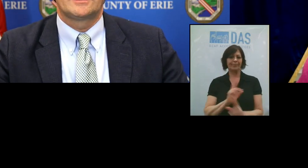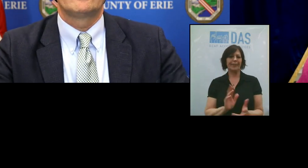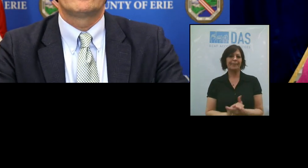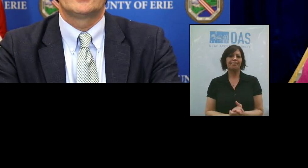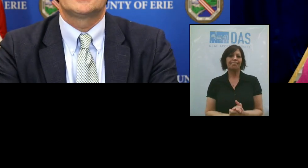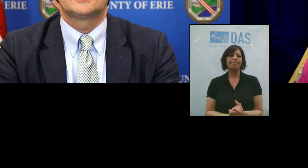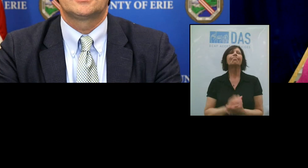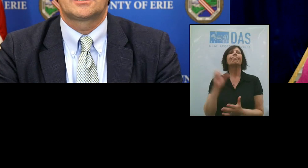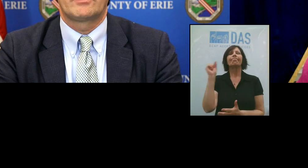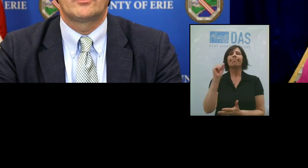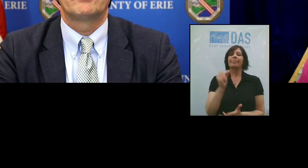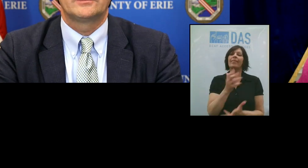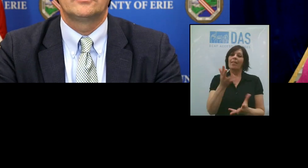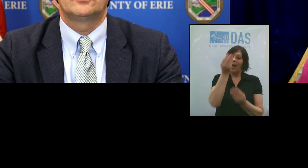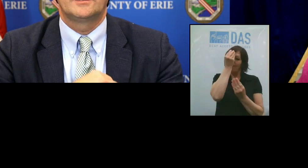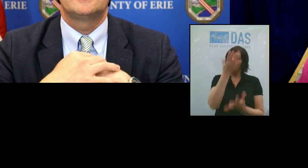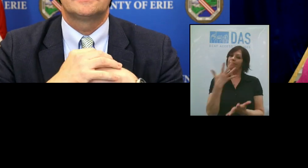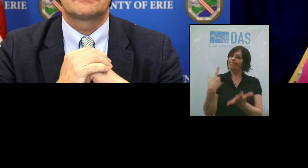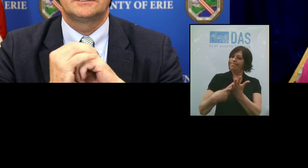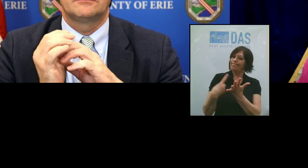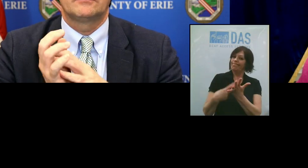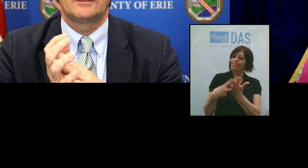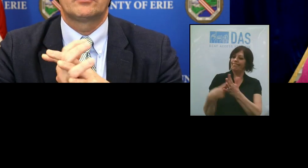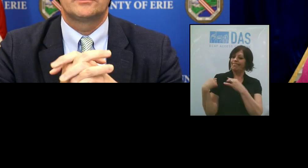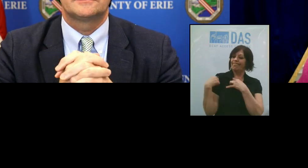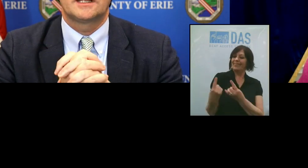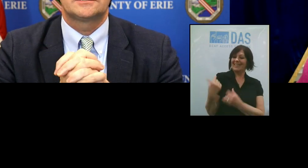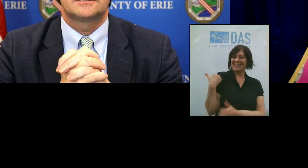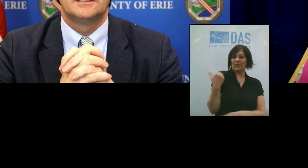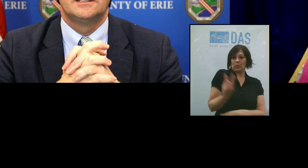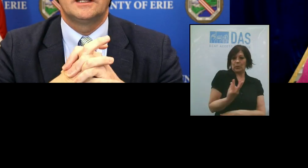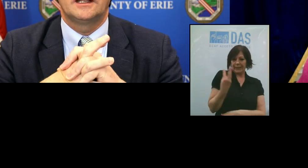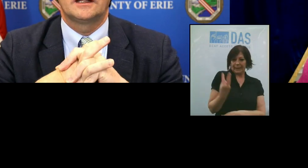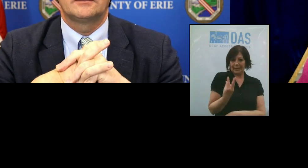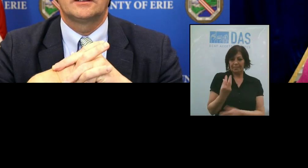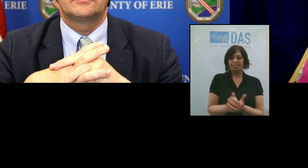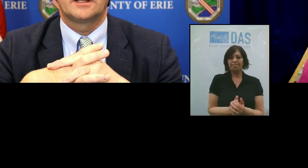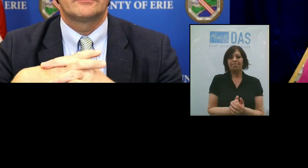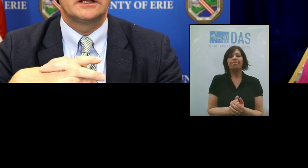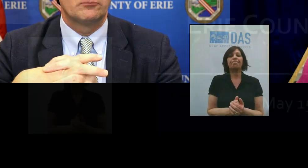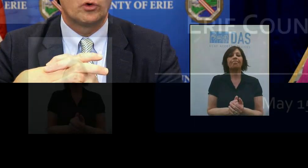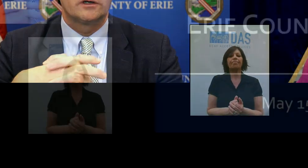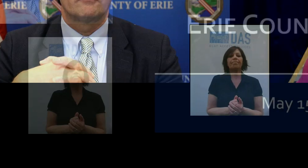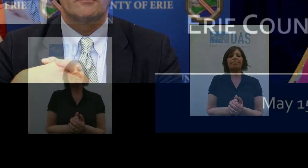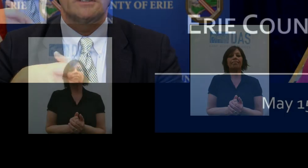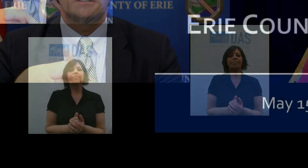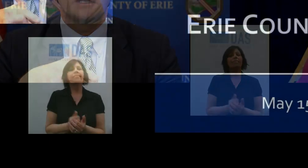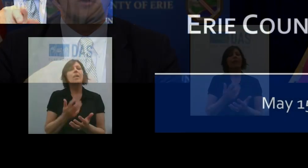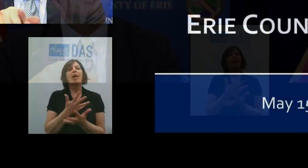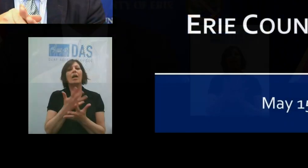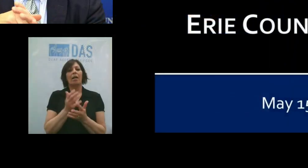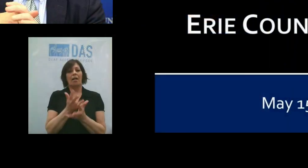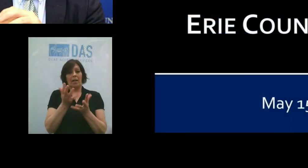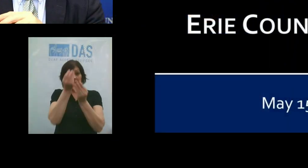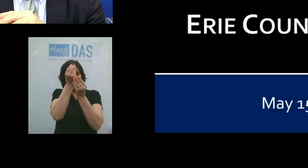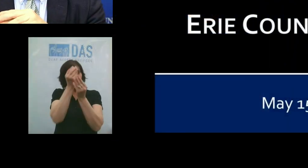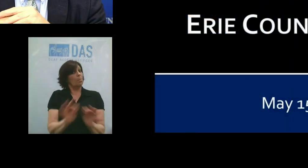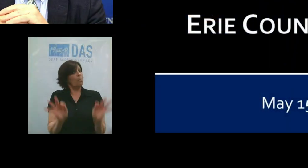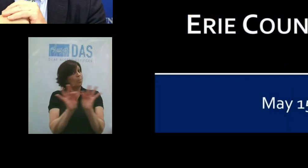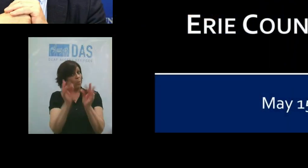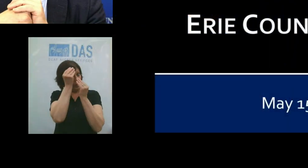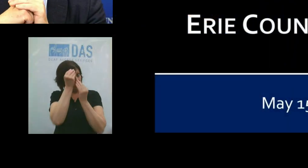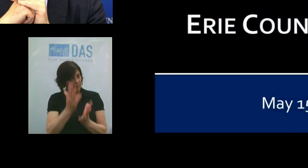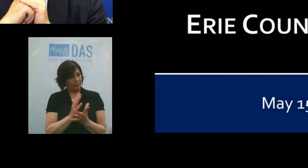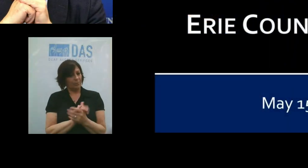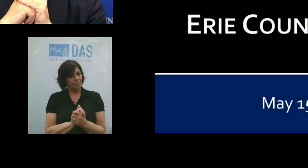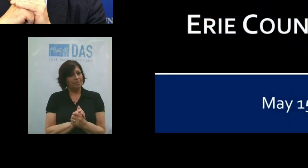have a lot of information to talk about in the 2 days since we gave a presentation, and there's a lot of important information that I hopefully think you will take